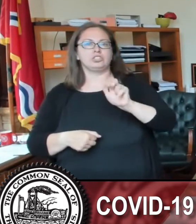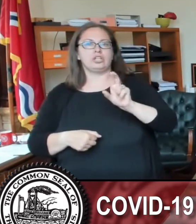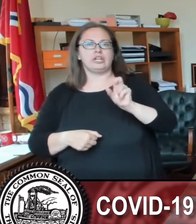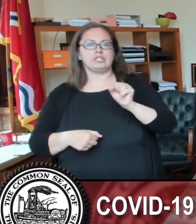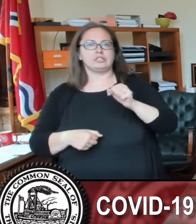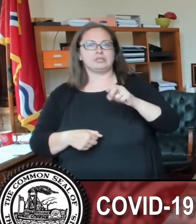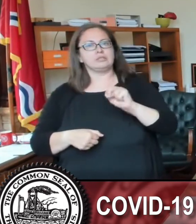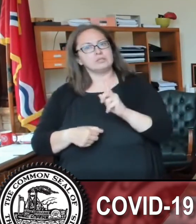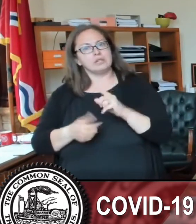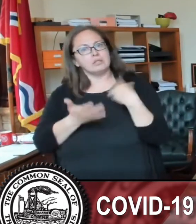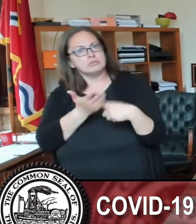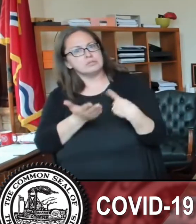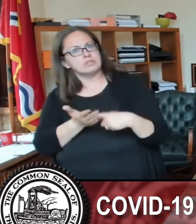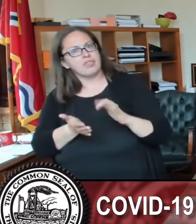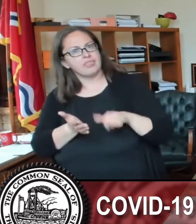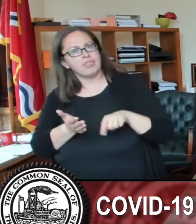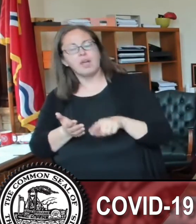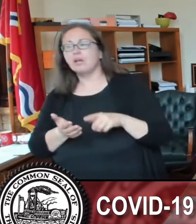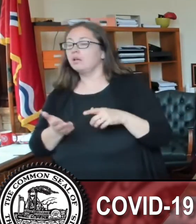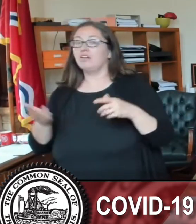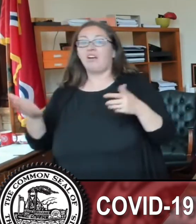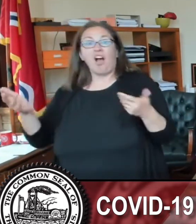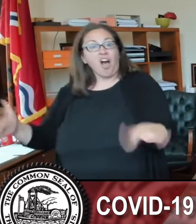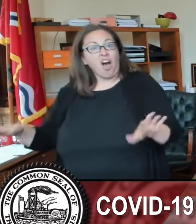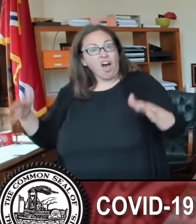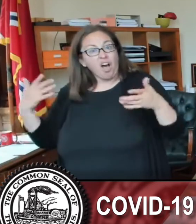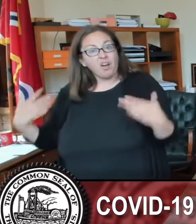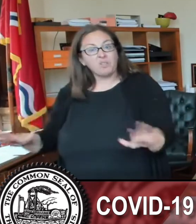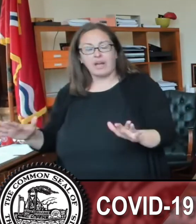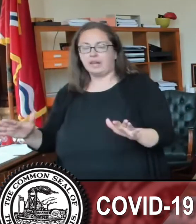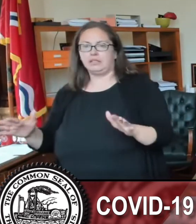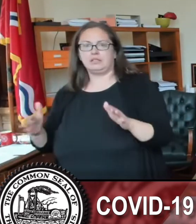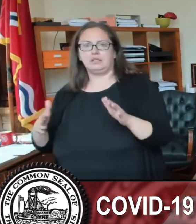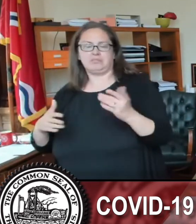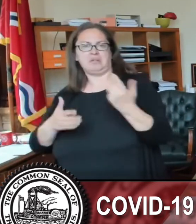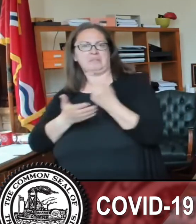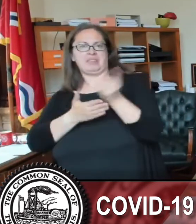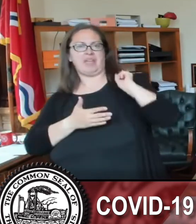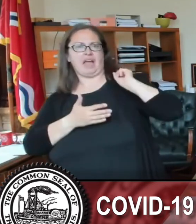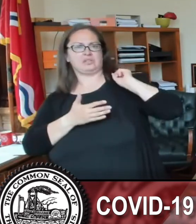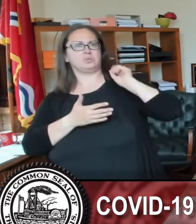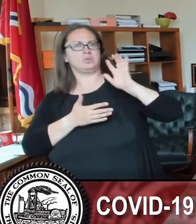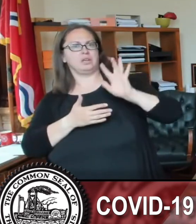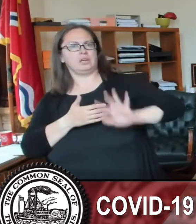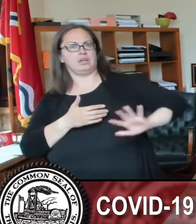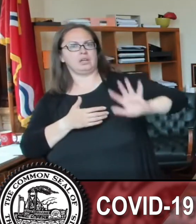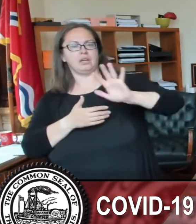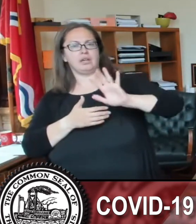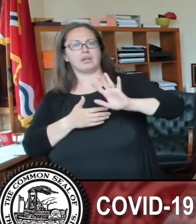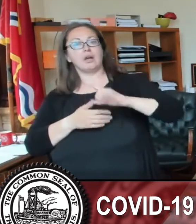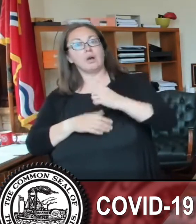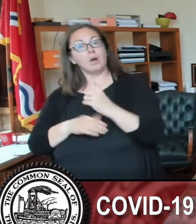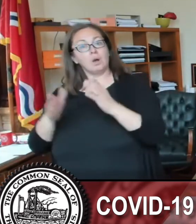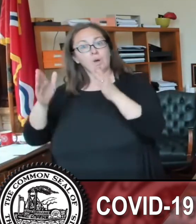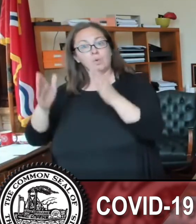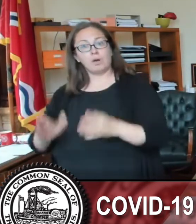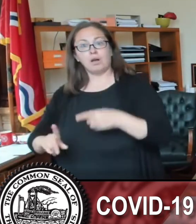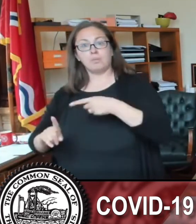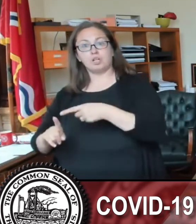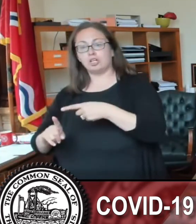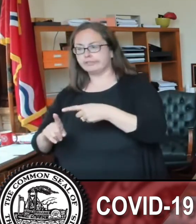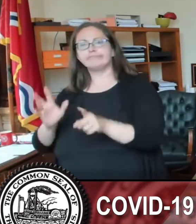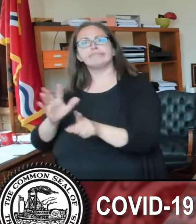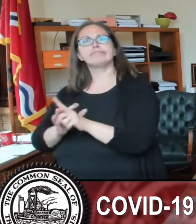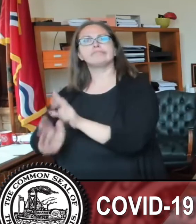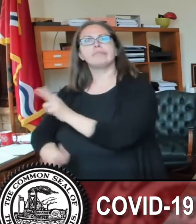and, there's already been, this was a week ago, close to a week ago, one person who's shown up at